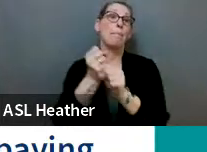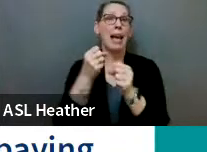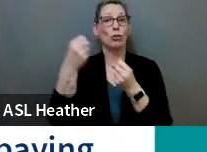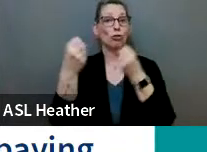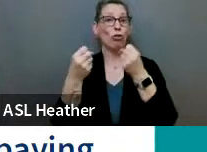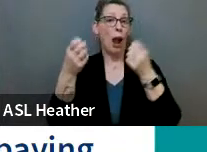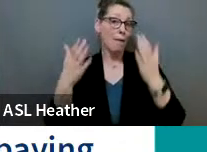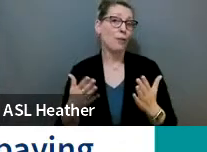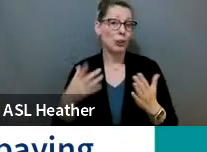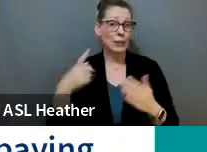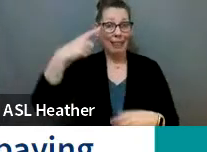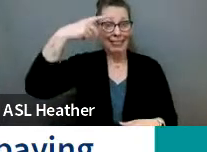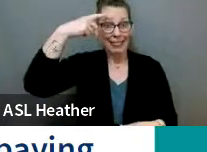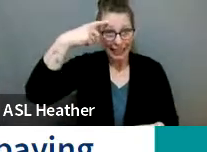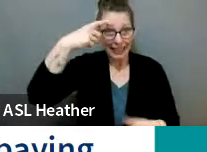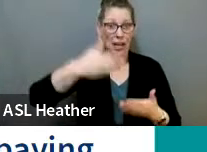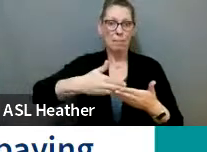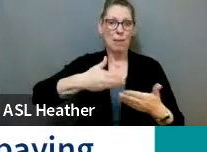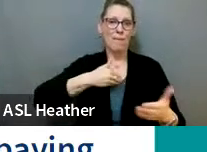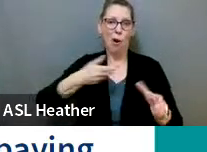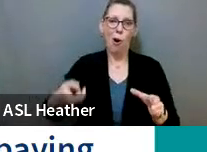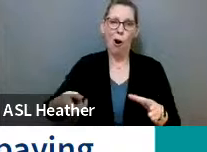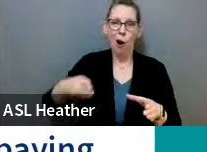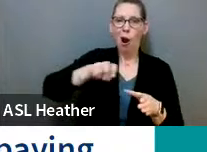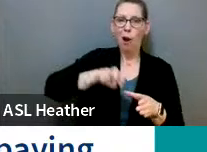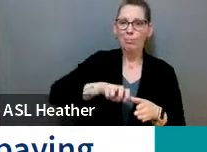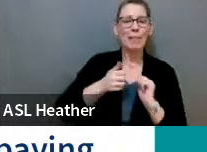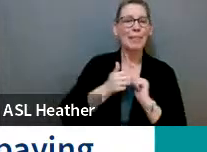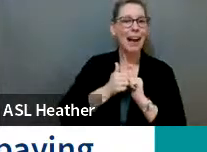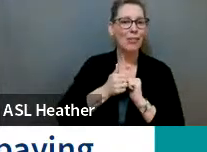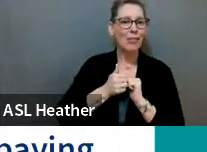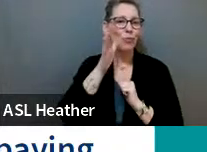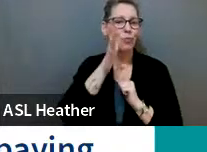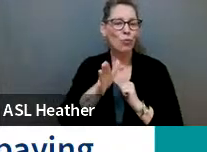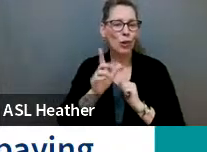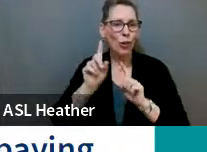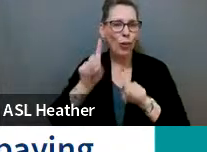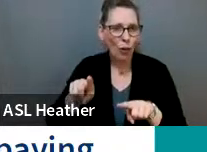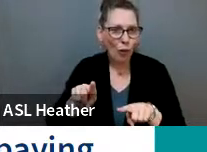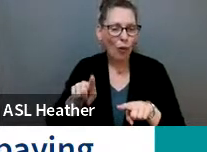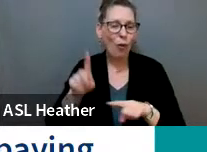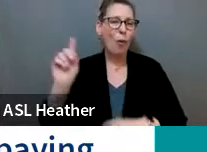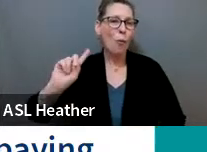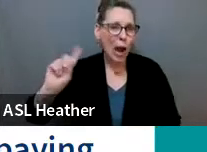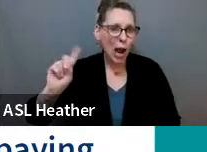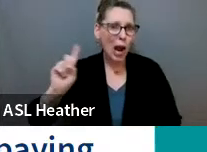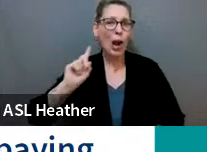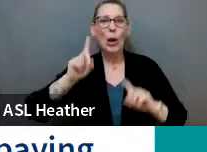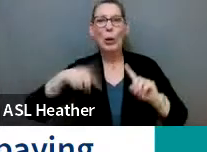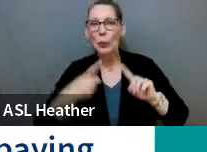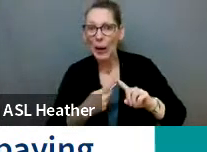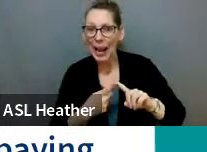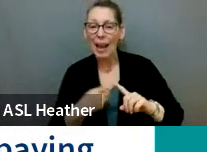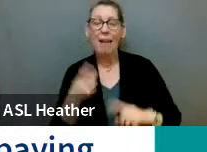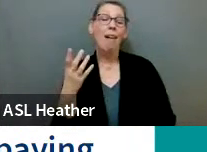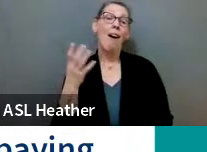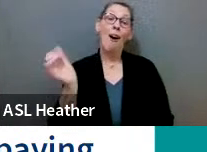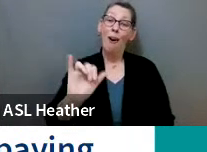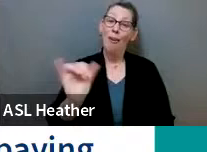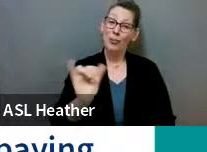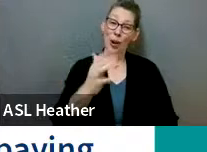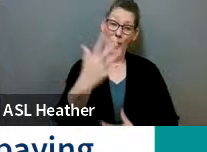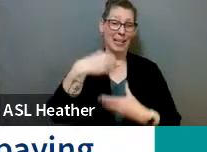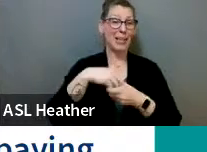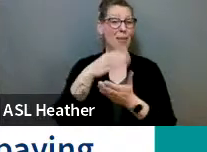drivers think before they get in their car about how they are traveling, where they are traveling, and when, but it's also a key piece of our